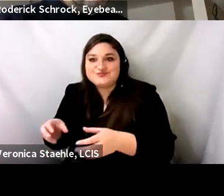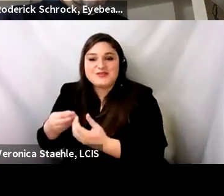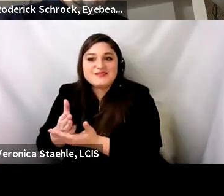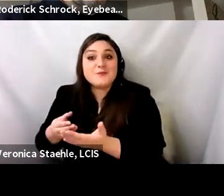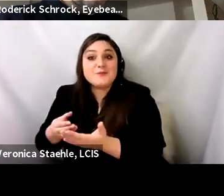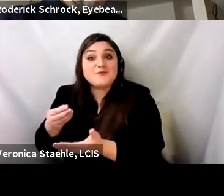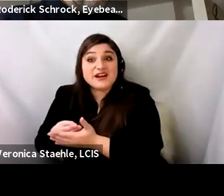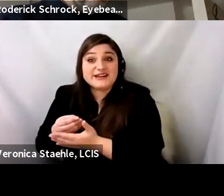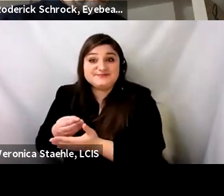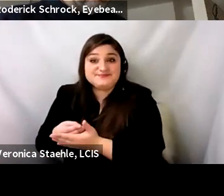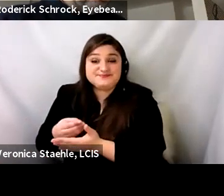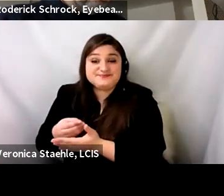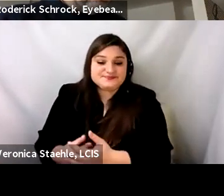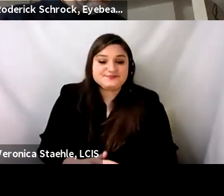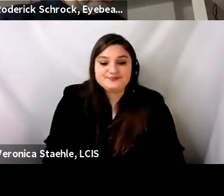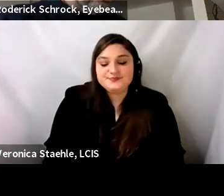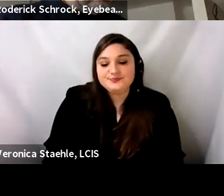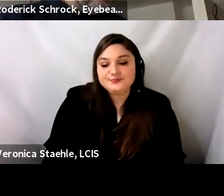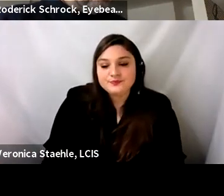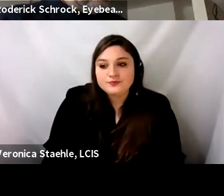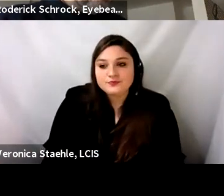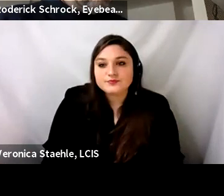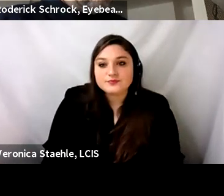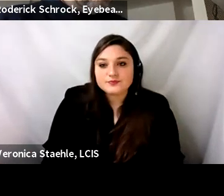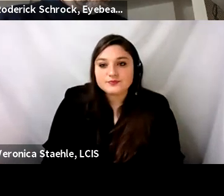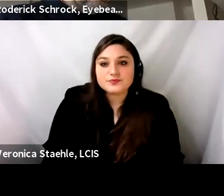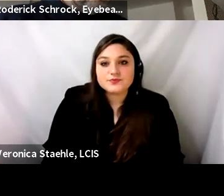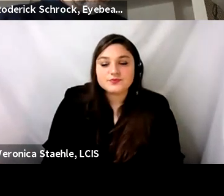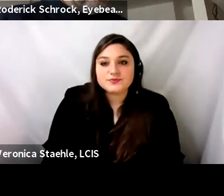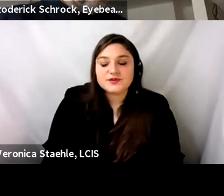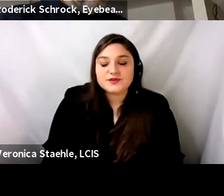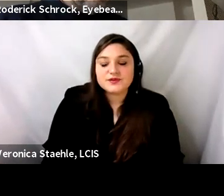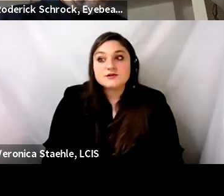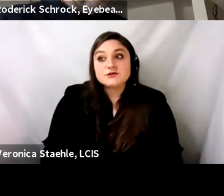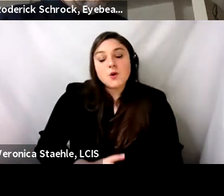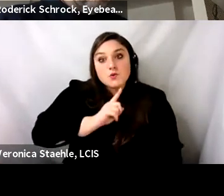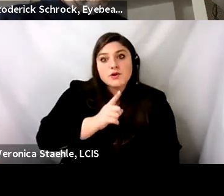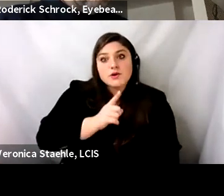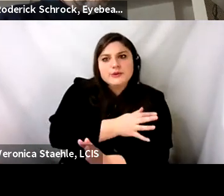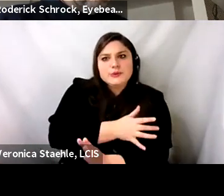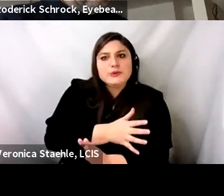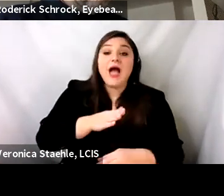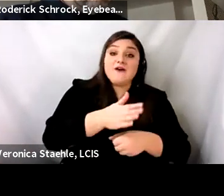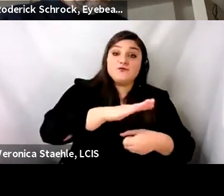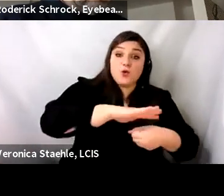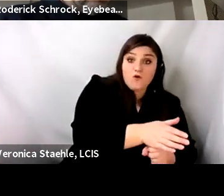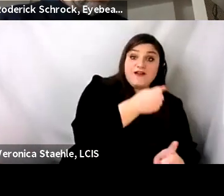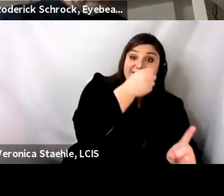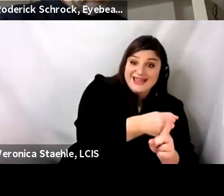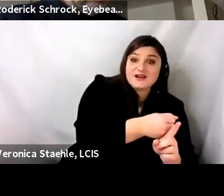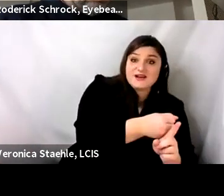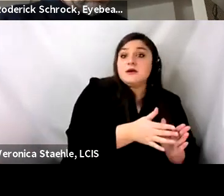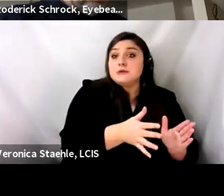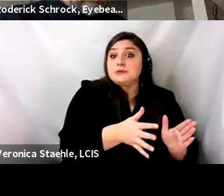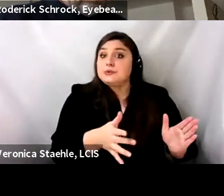during that time and up to that moment, we were really bringing staff together, our directors, our coordinators, and our staff, really